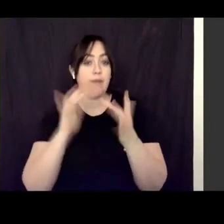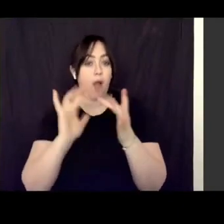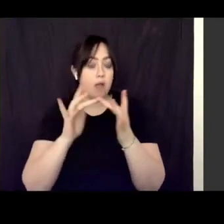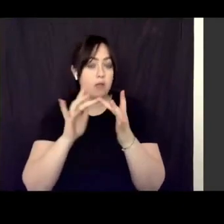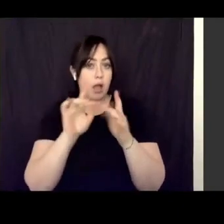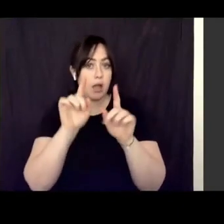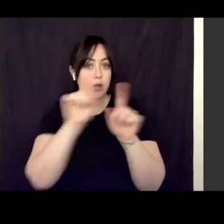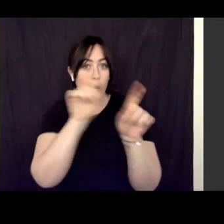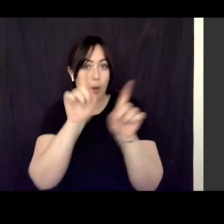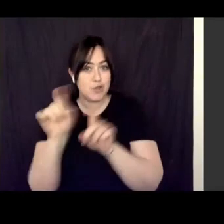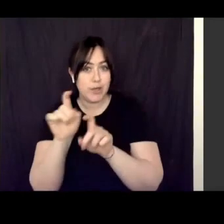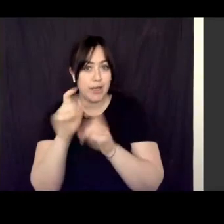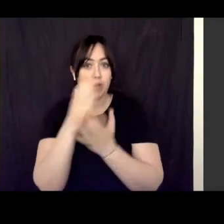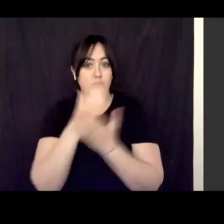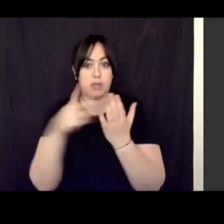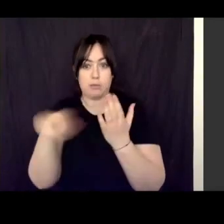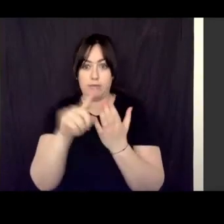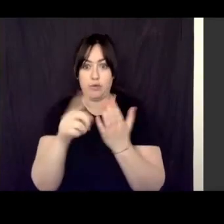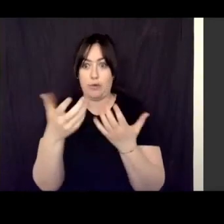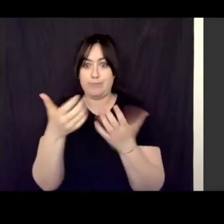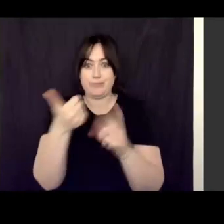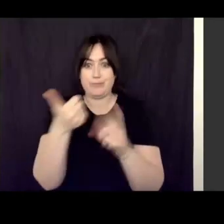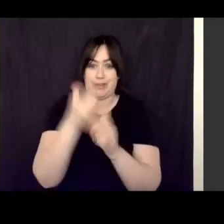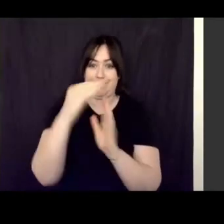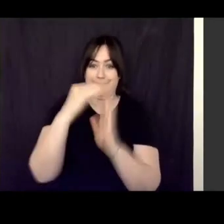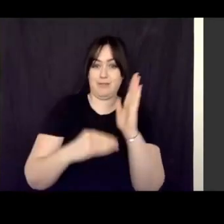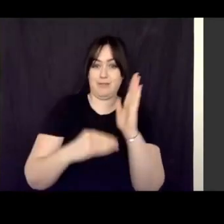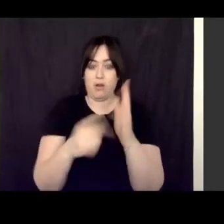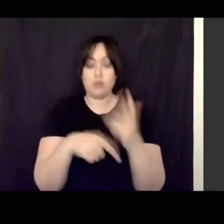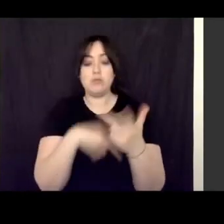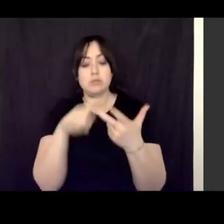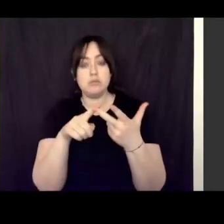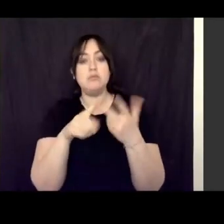now completed. And then we had individual follow-up